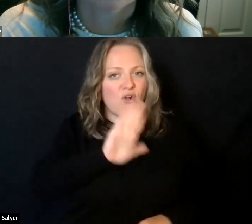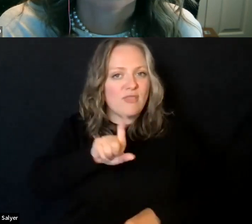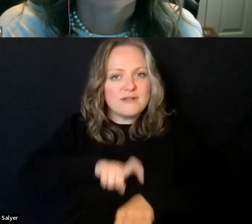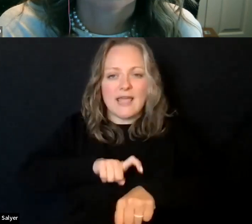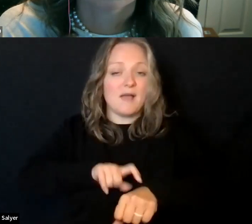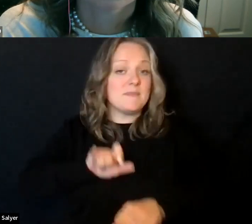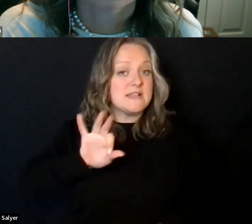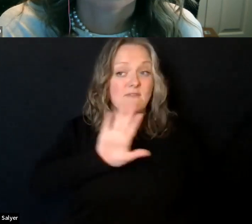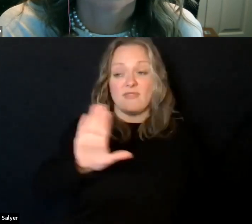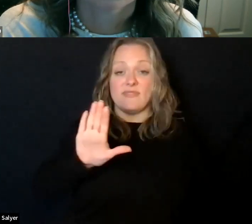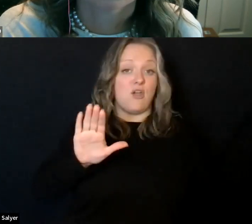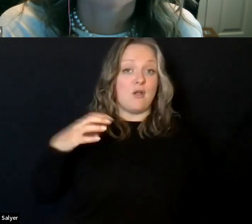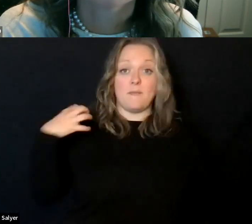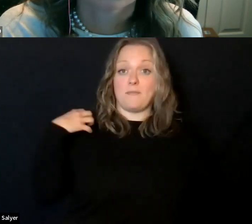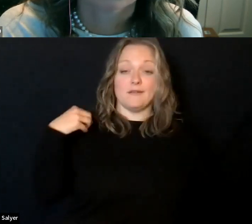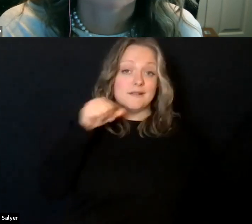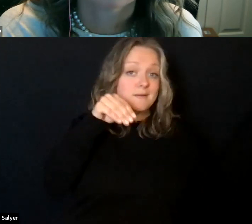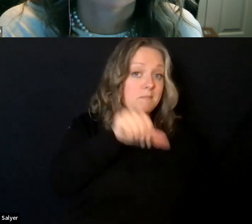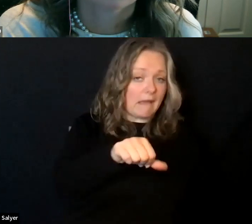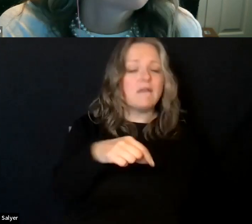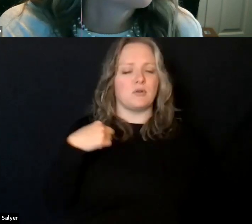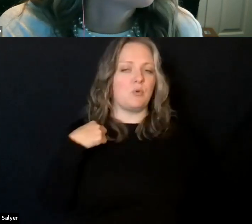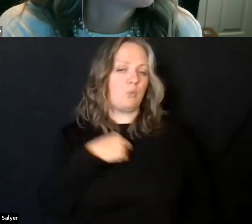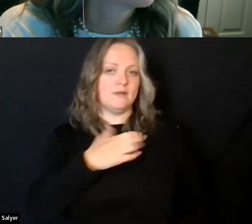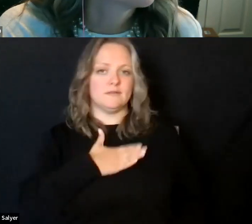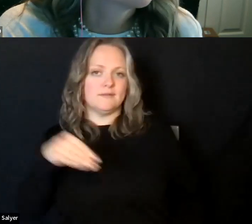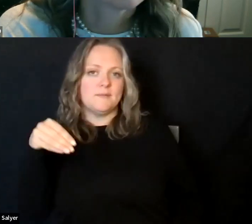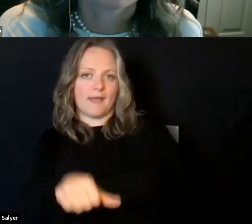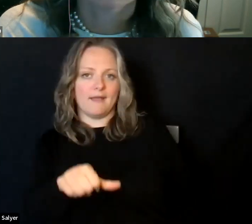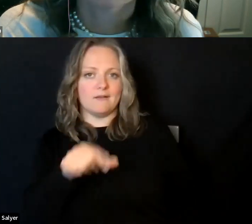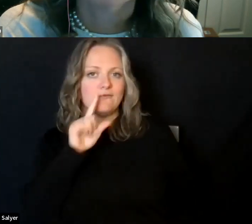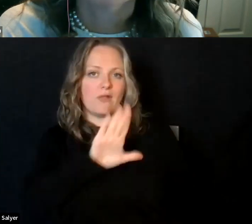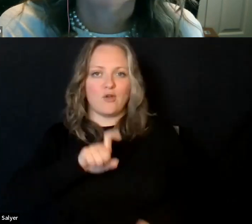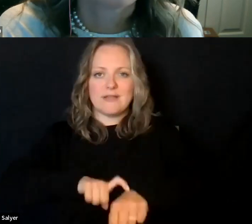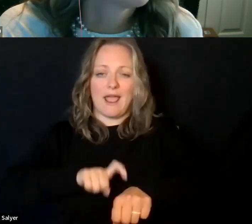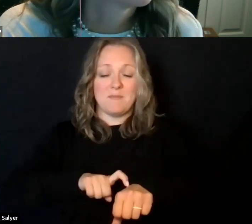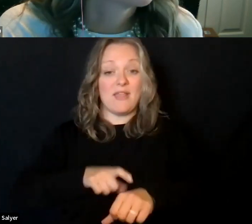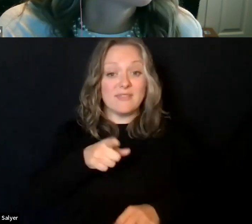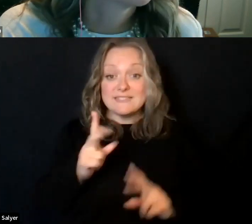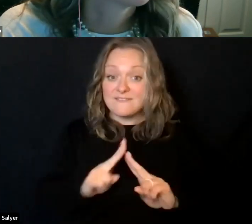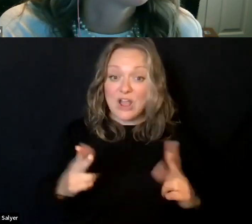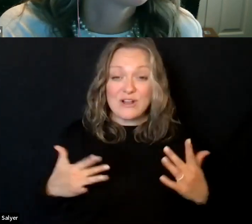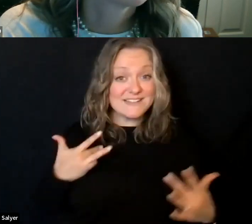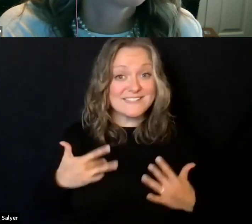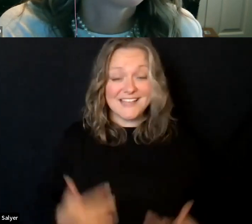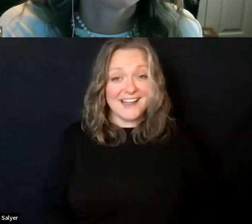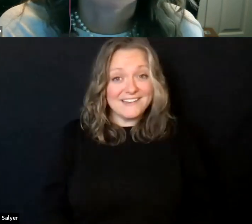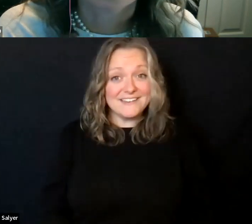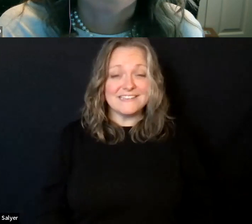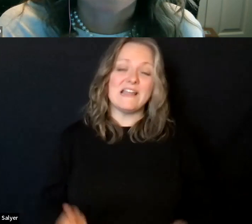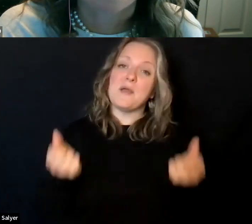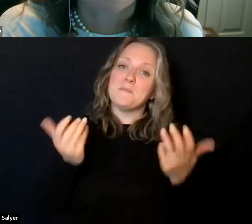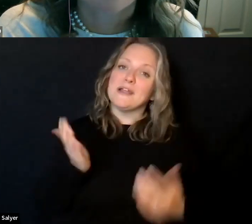their time. So definitely wanted to say shout out. And this is really exciting because many of